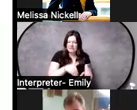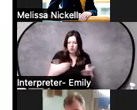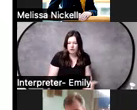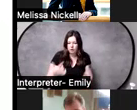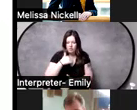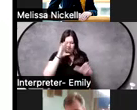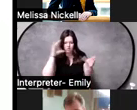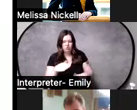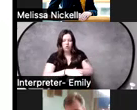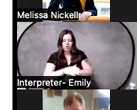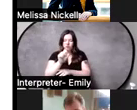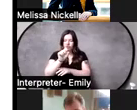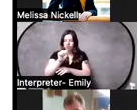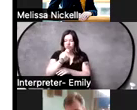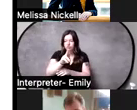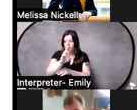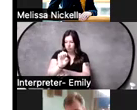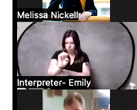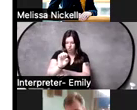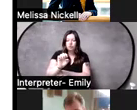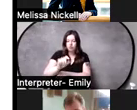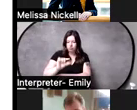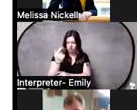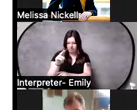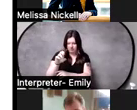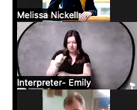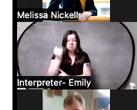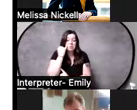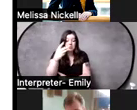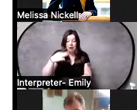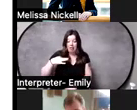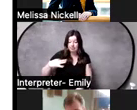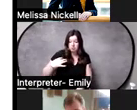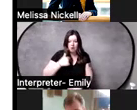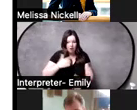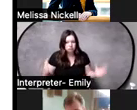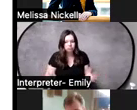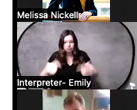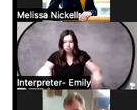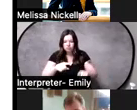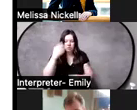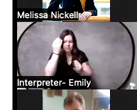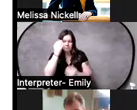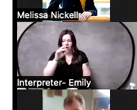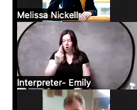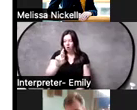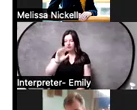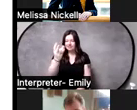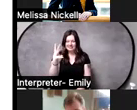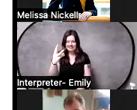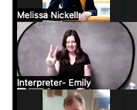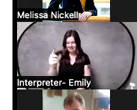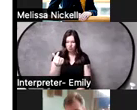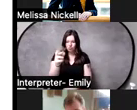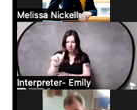is eligible for the SURE program, I would strongly encourage you to consider the R16 grants, and